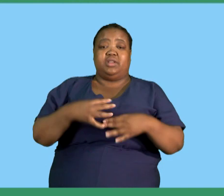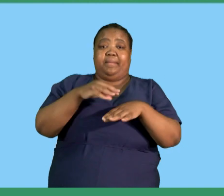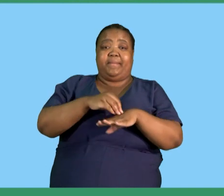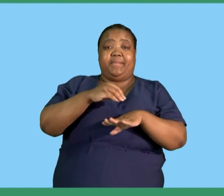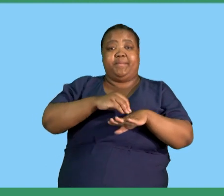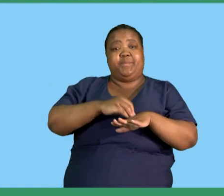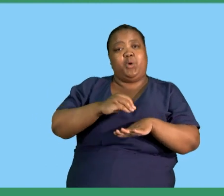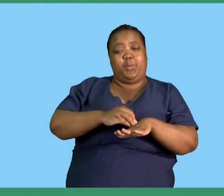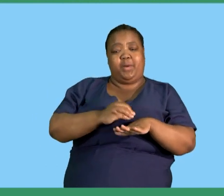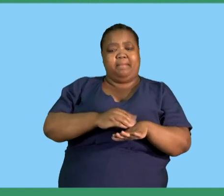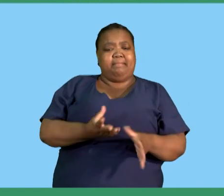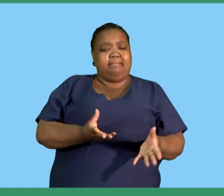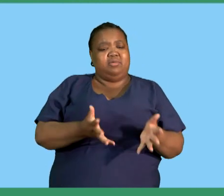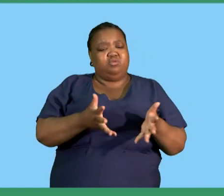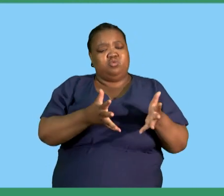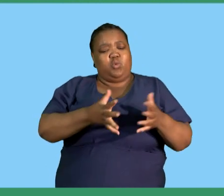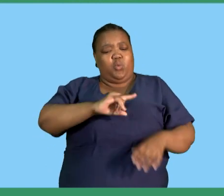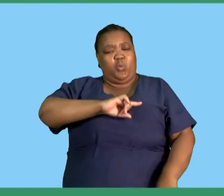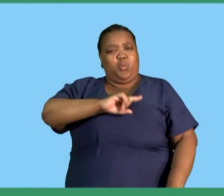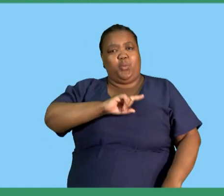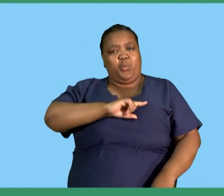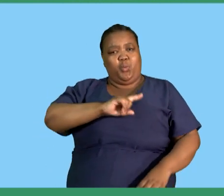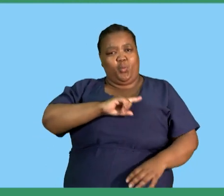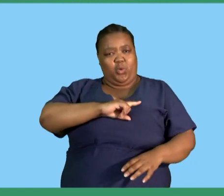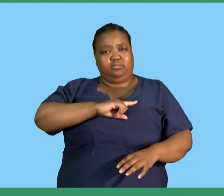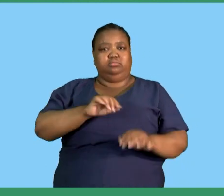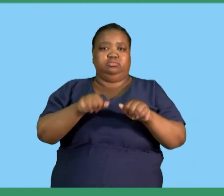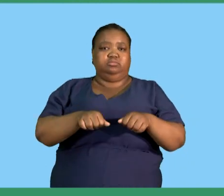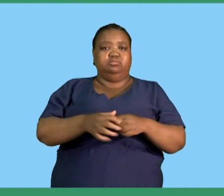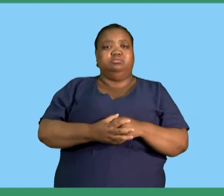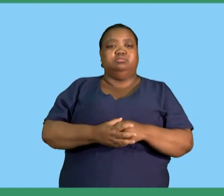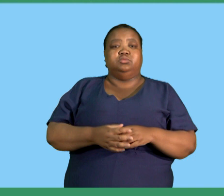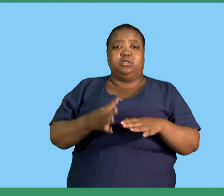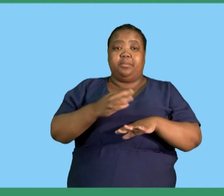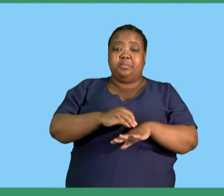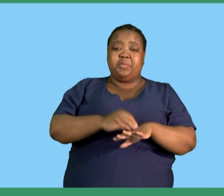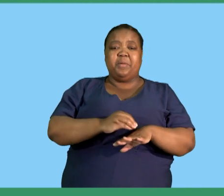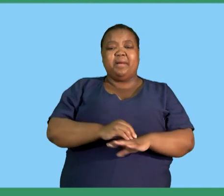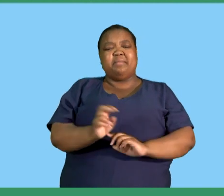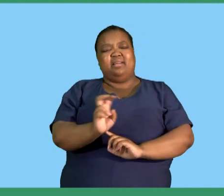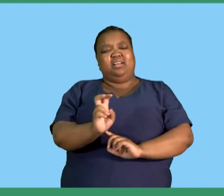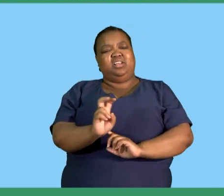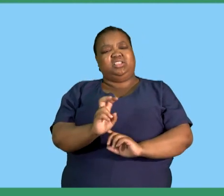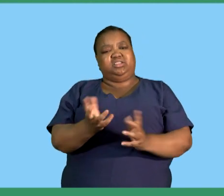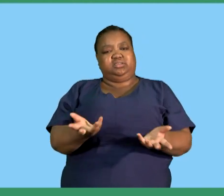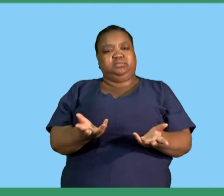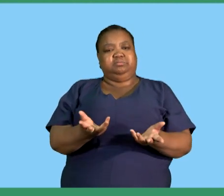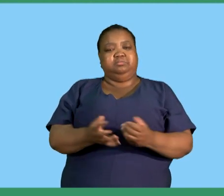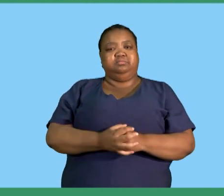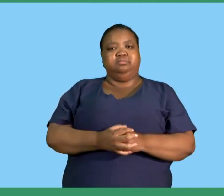Define the possible causes, like I've said, the causes of problems. What causes this problem that we are having? What is the nature of the